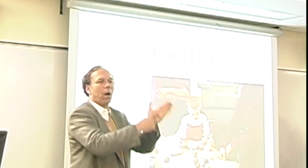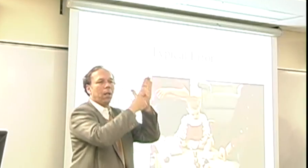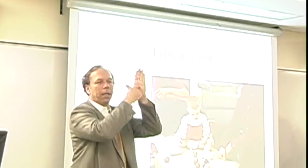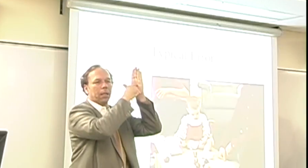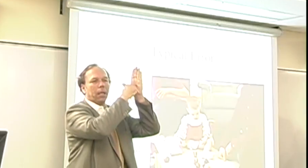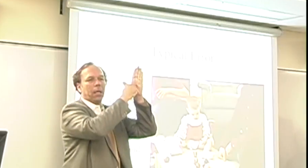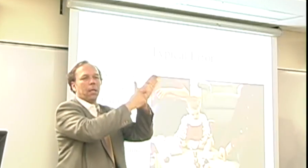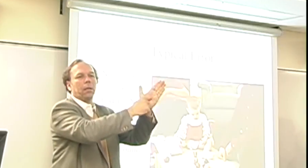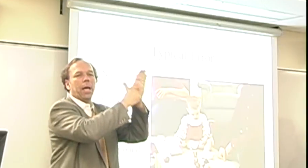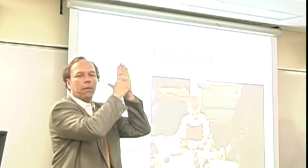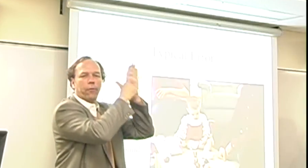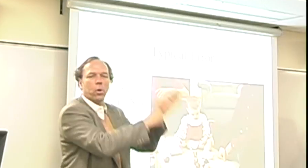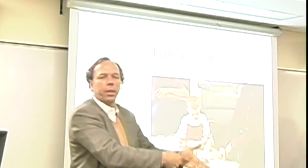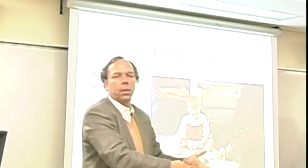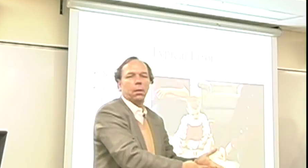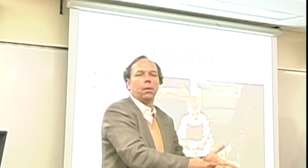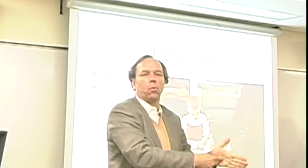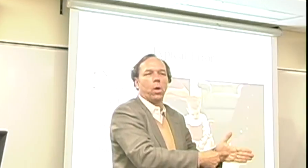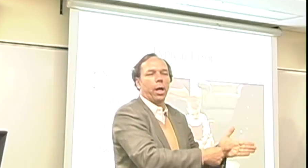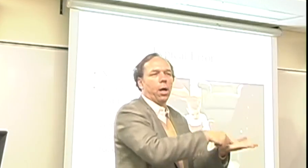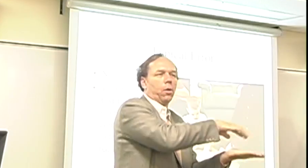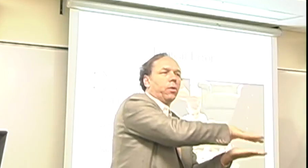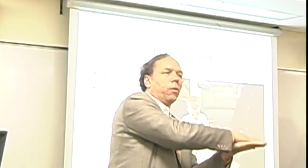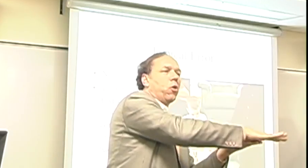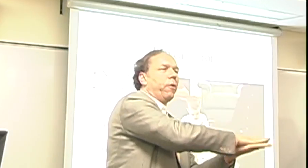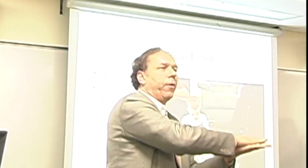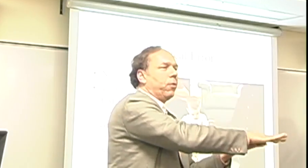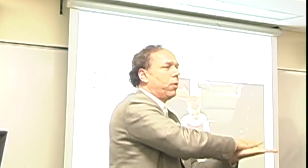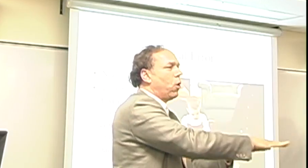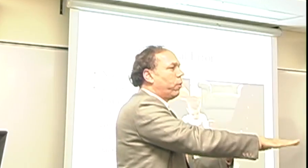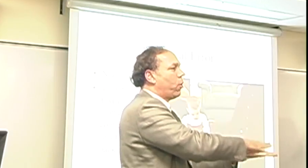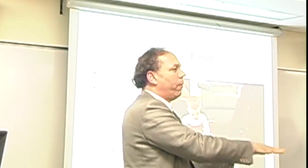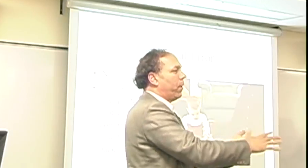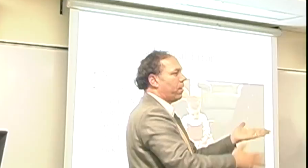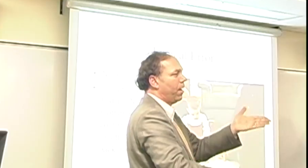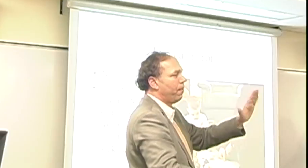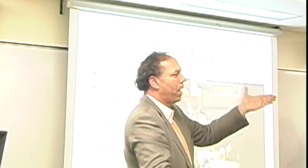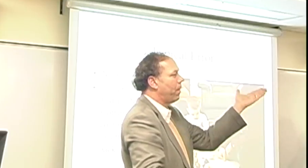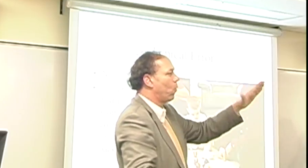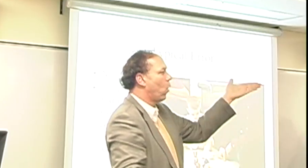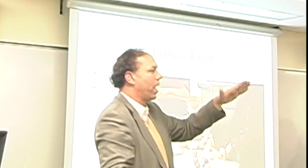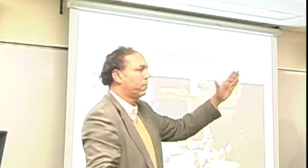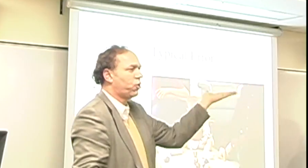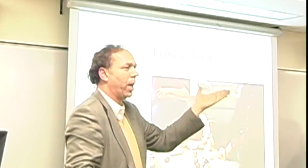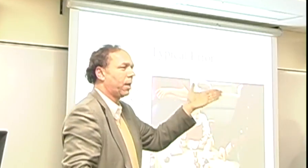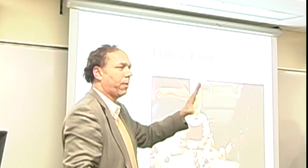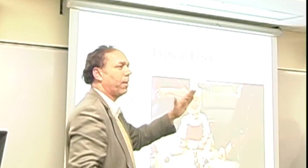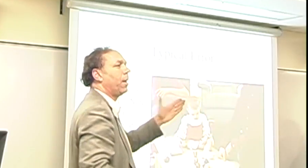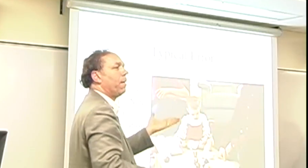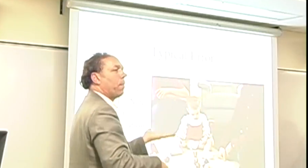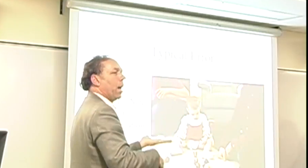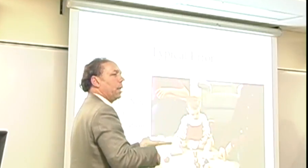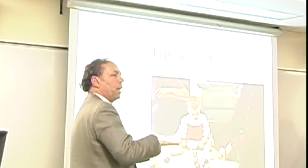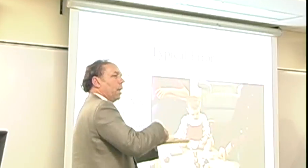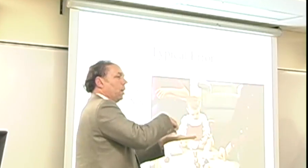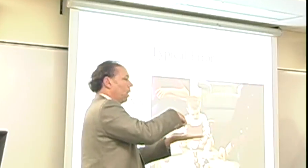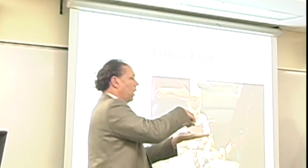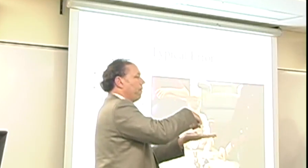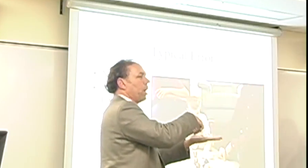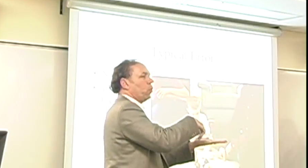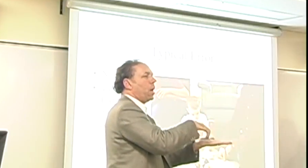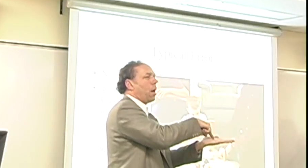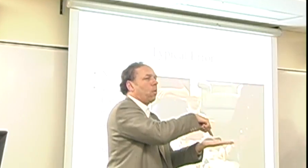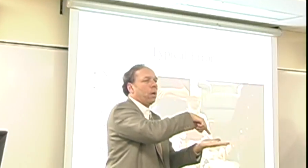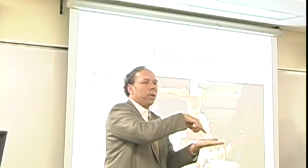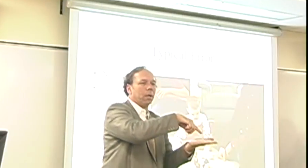of falling in California, where the surface, the Earth's surface, may be what shakes. But here